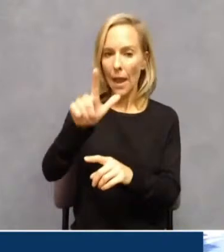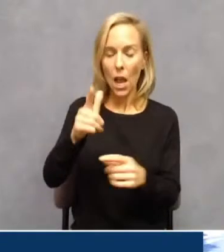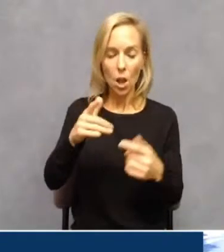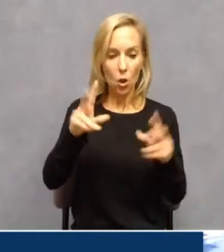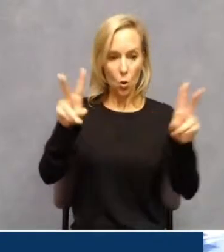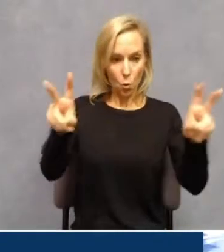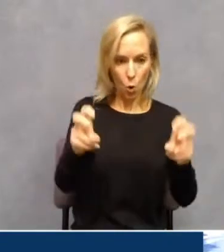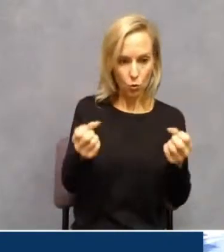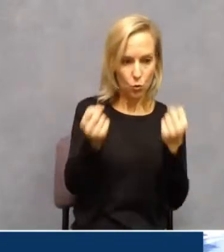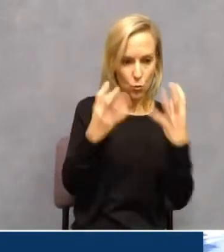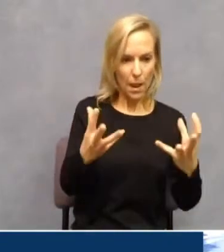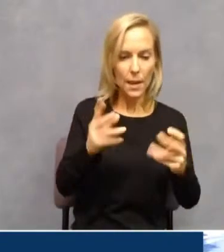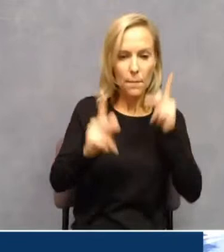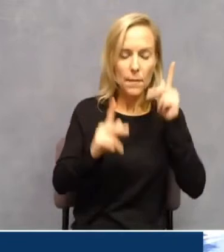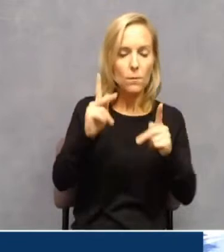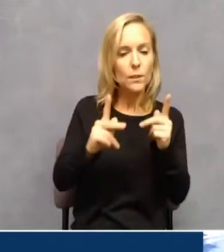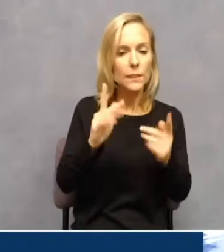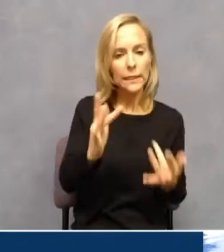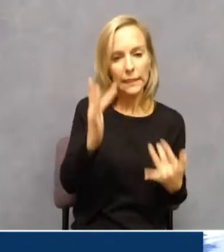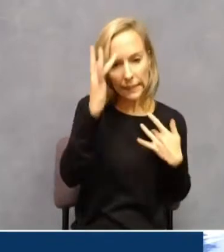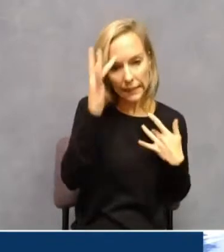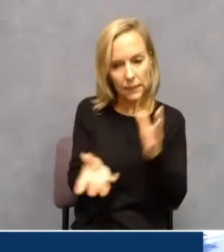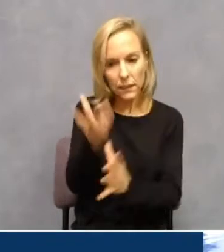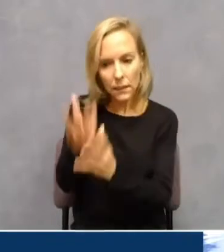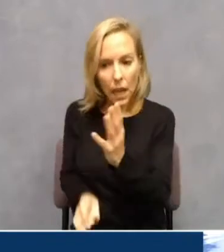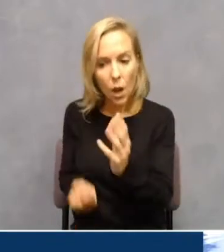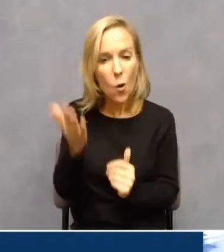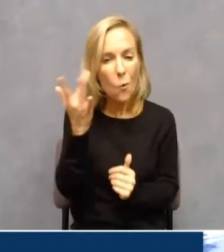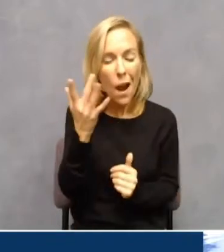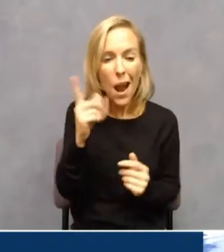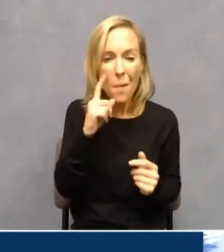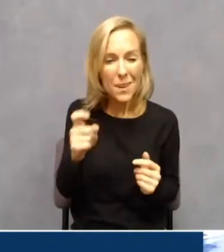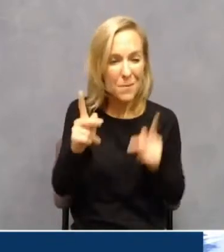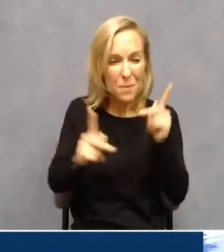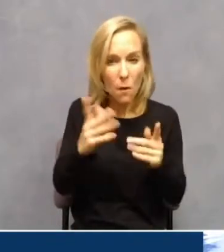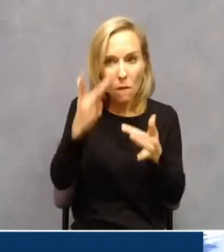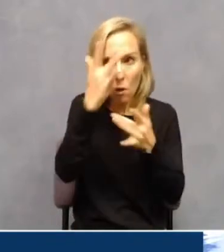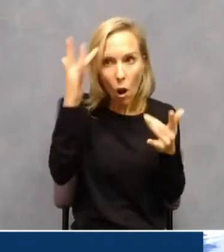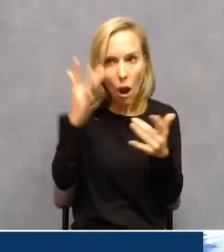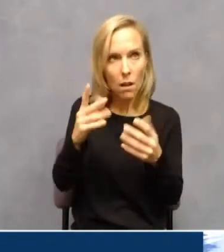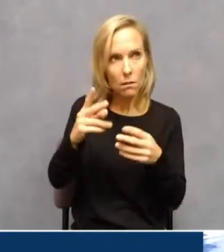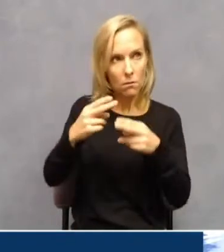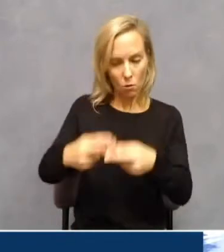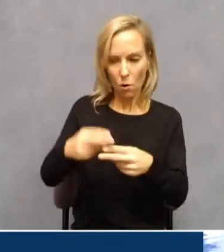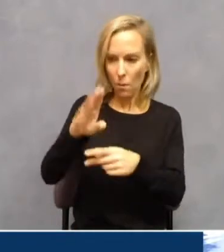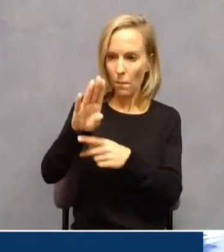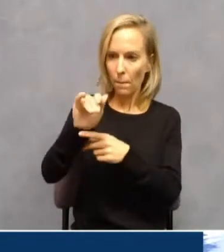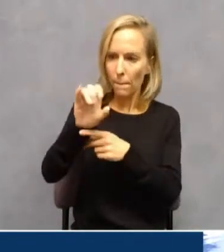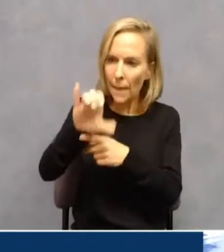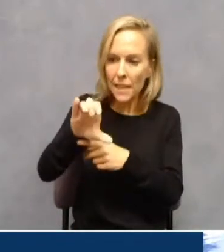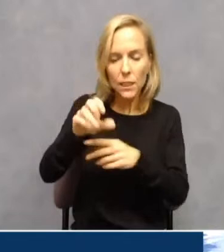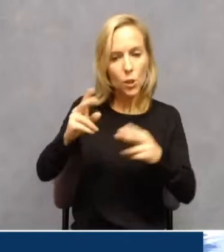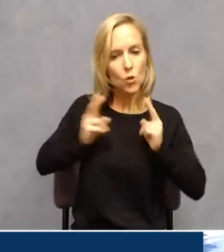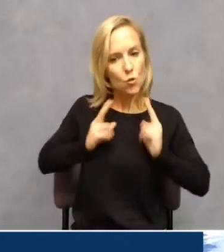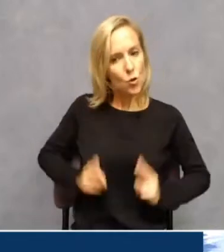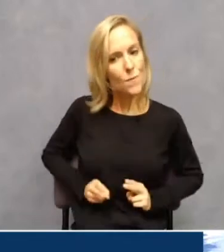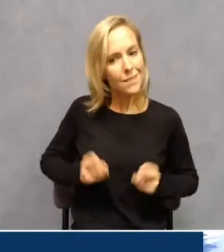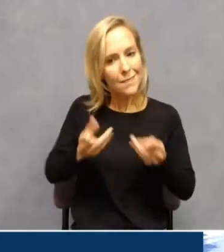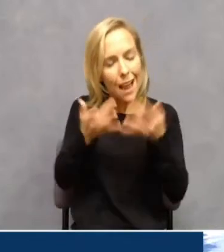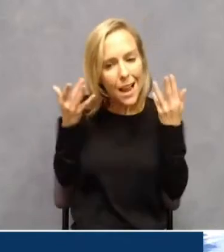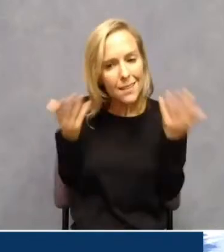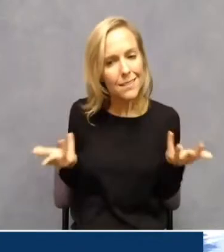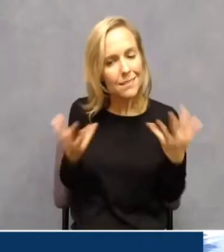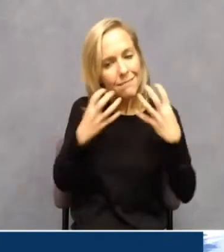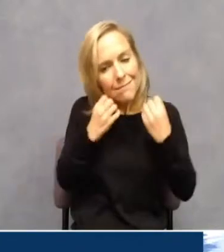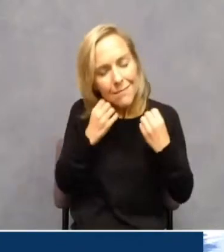or have died because some have forgot about basic human kindness." That was from Debbie. Another said that they're, quote,